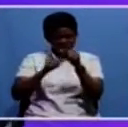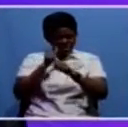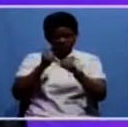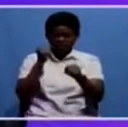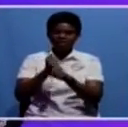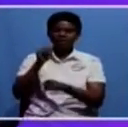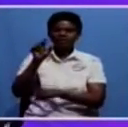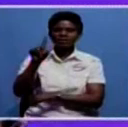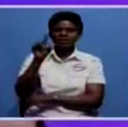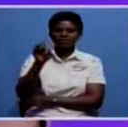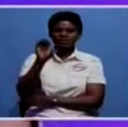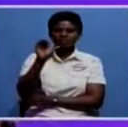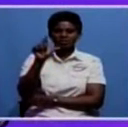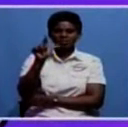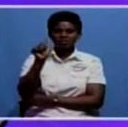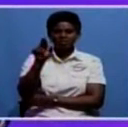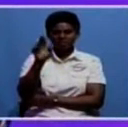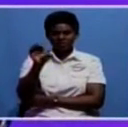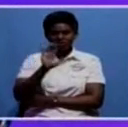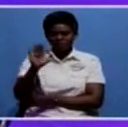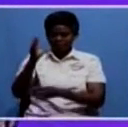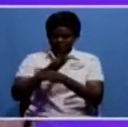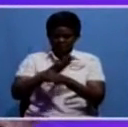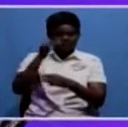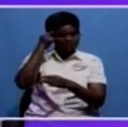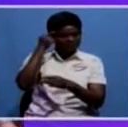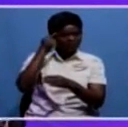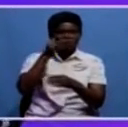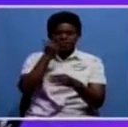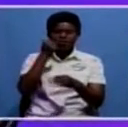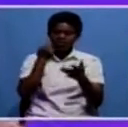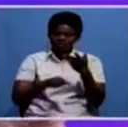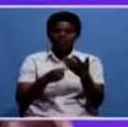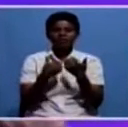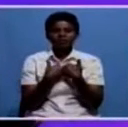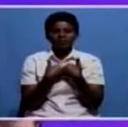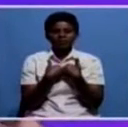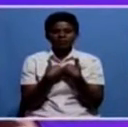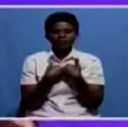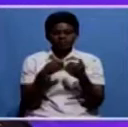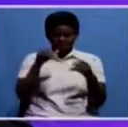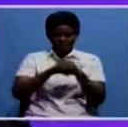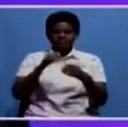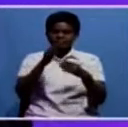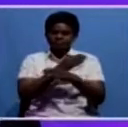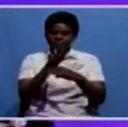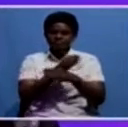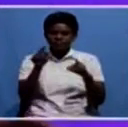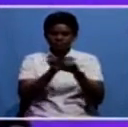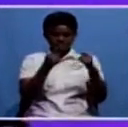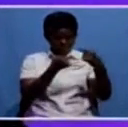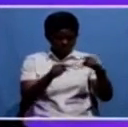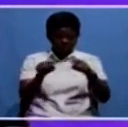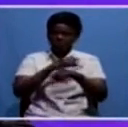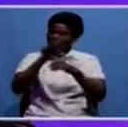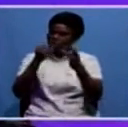that their business, if it is pursuing government business, then it should be considered that they are part of that business. And this happens